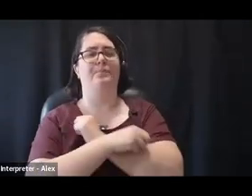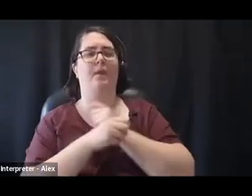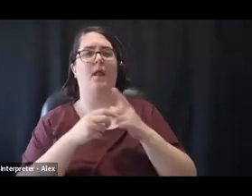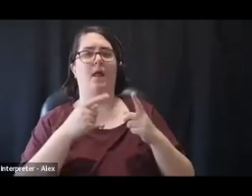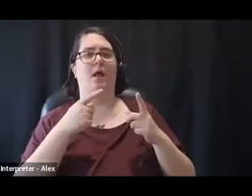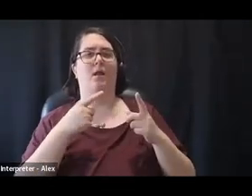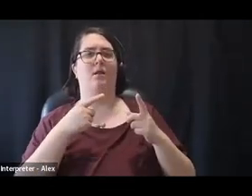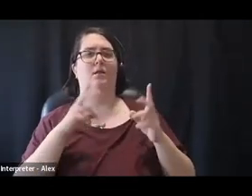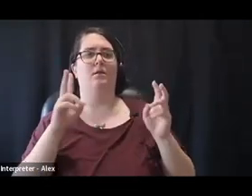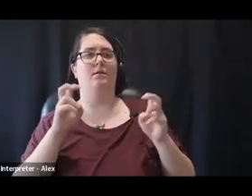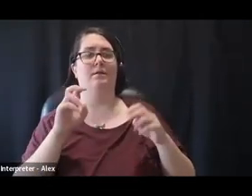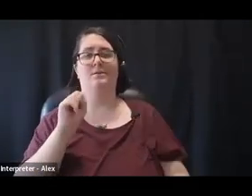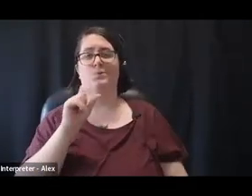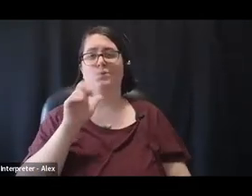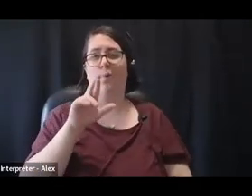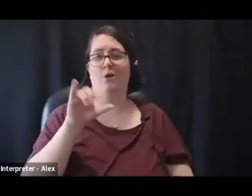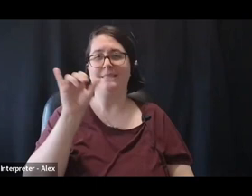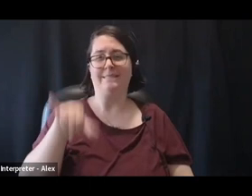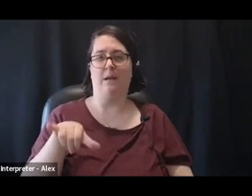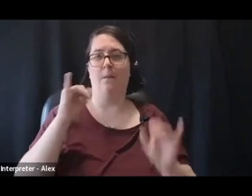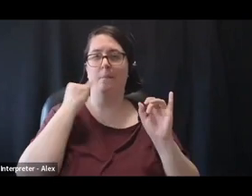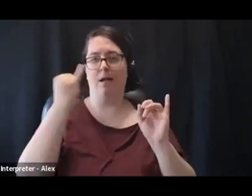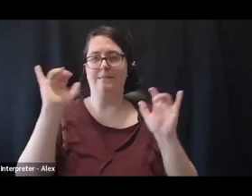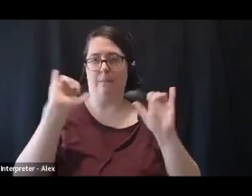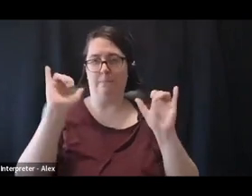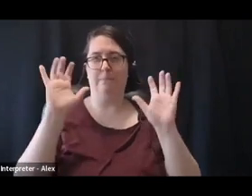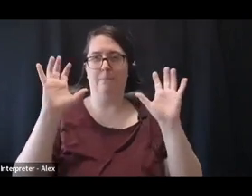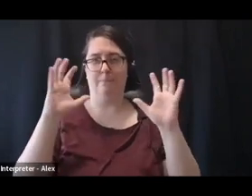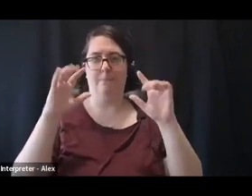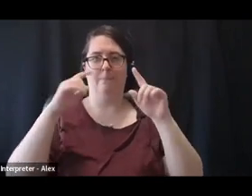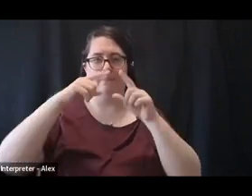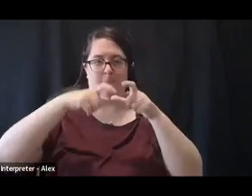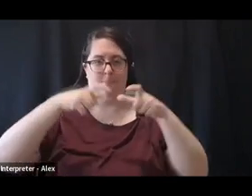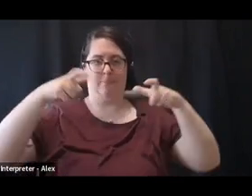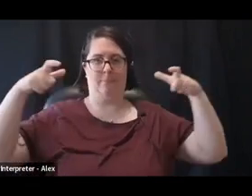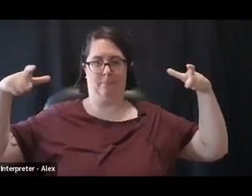a solar system. And when I think of how I want to approach